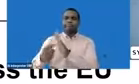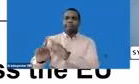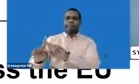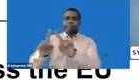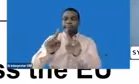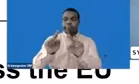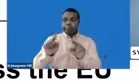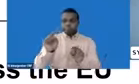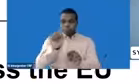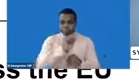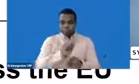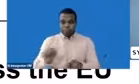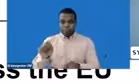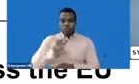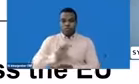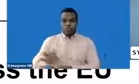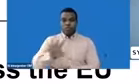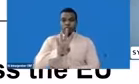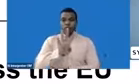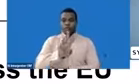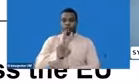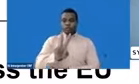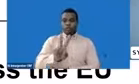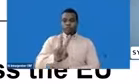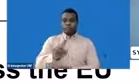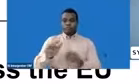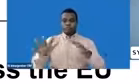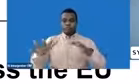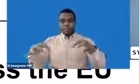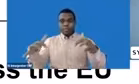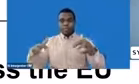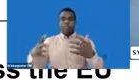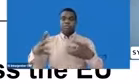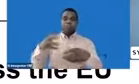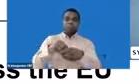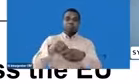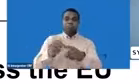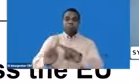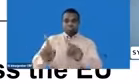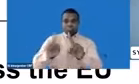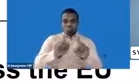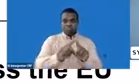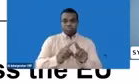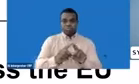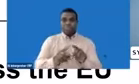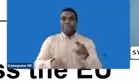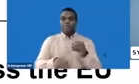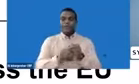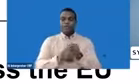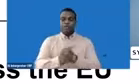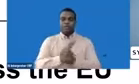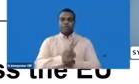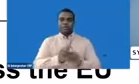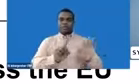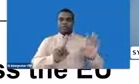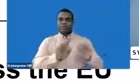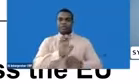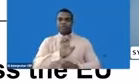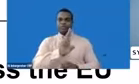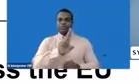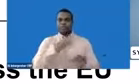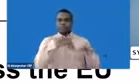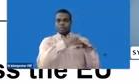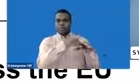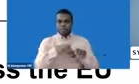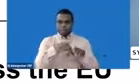EBU, we also plan to develop a training plan with some partners or members, and we